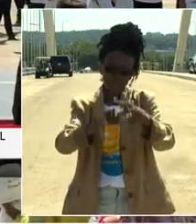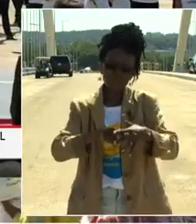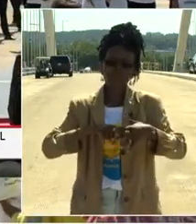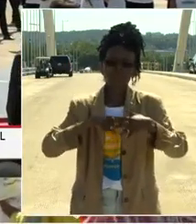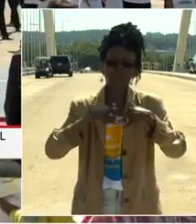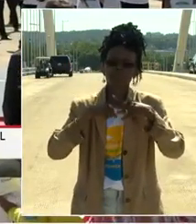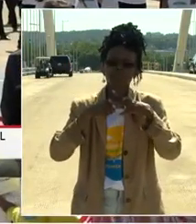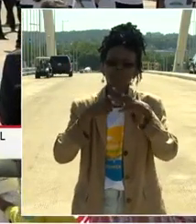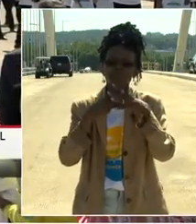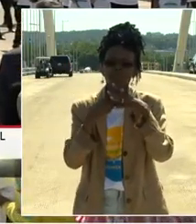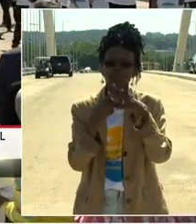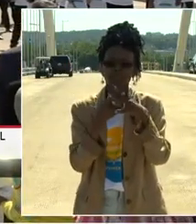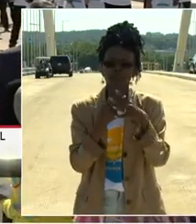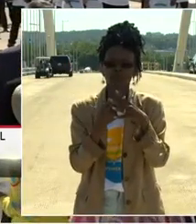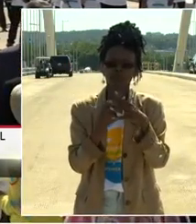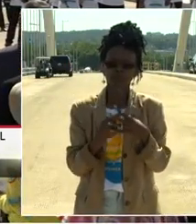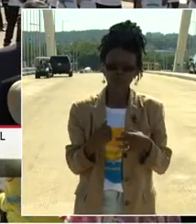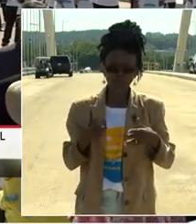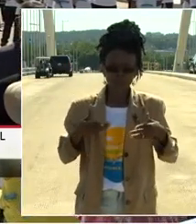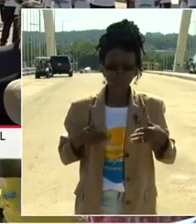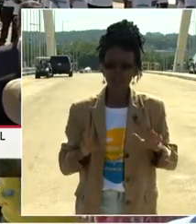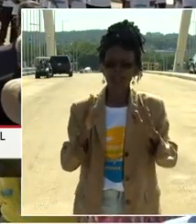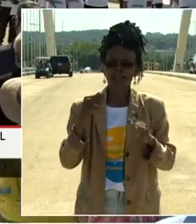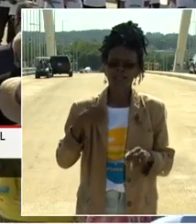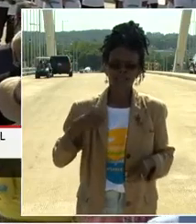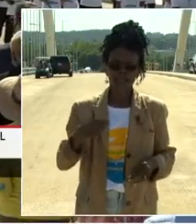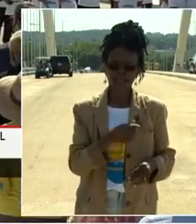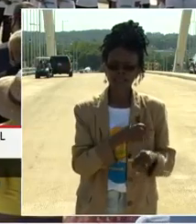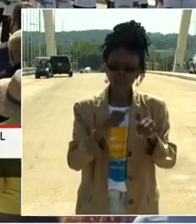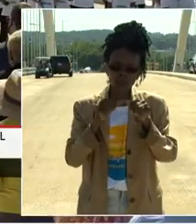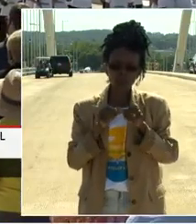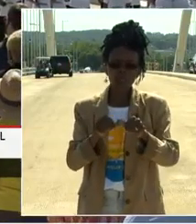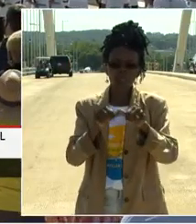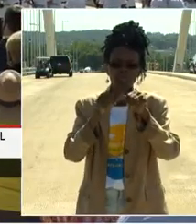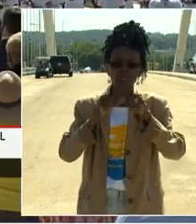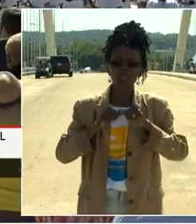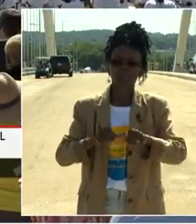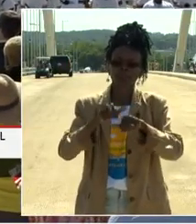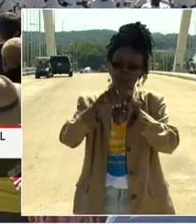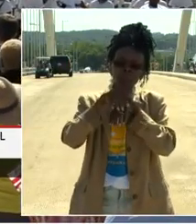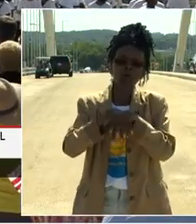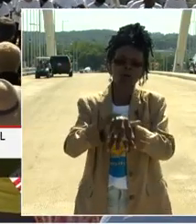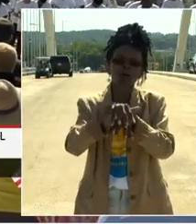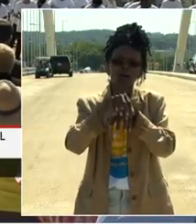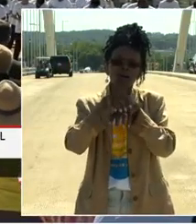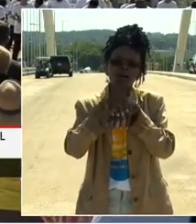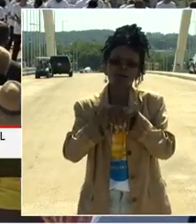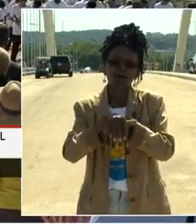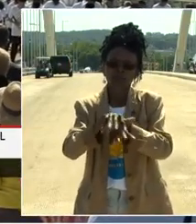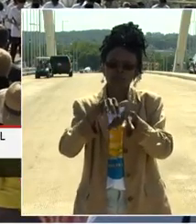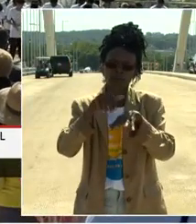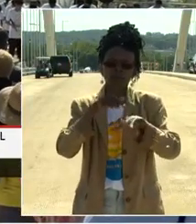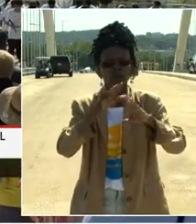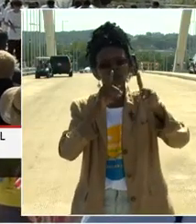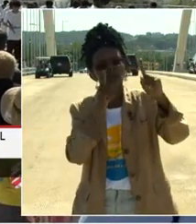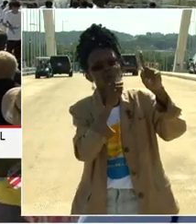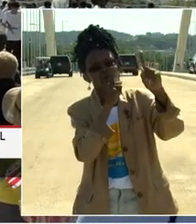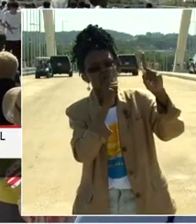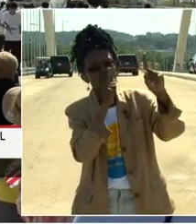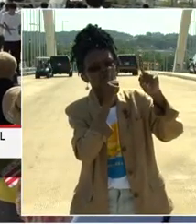begun. Let us march on till victory